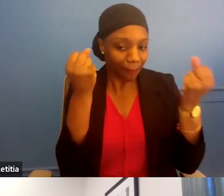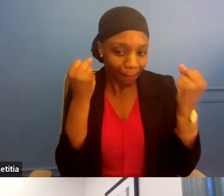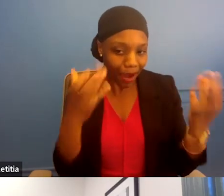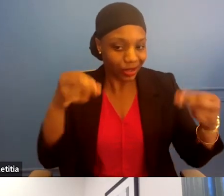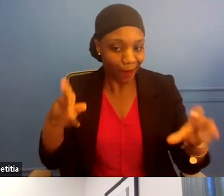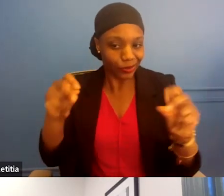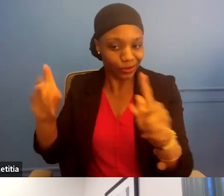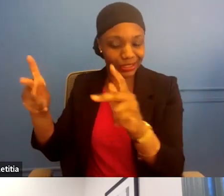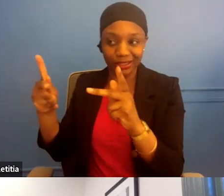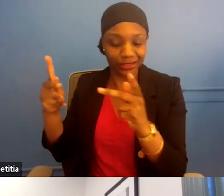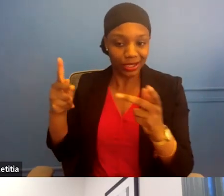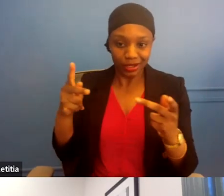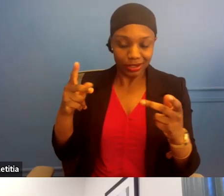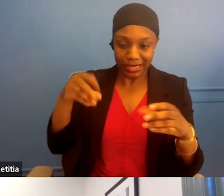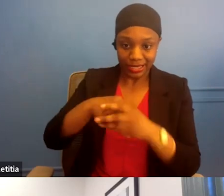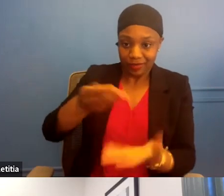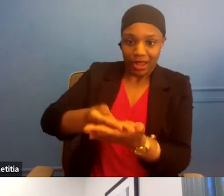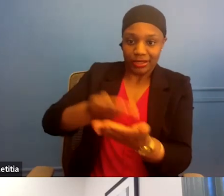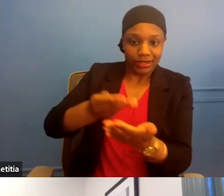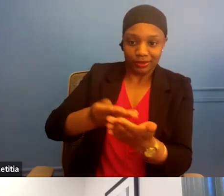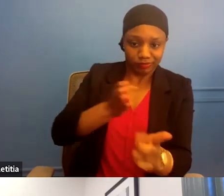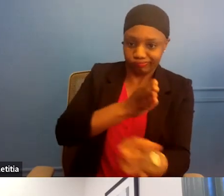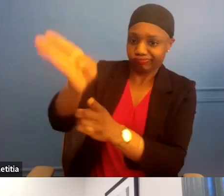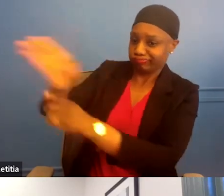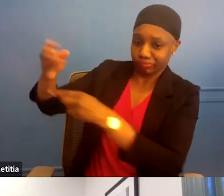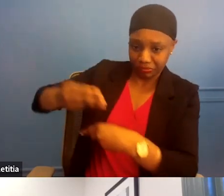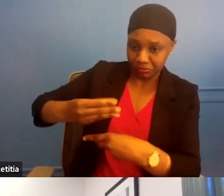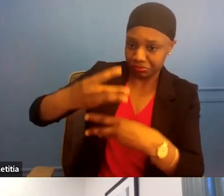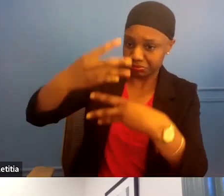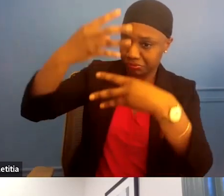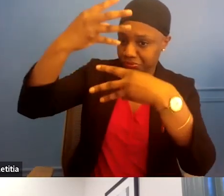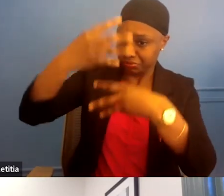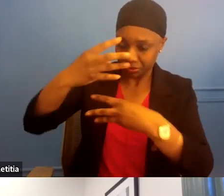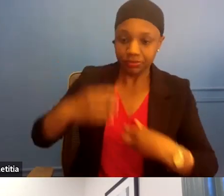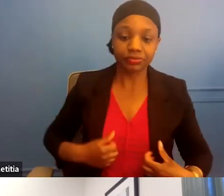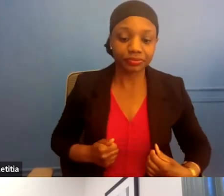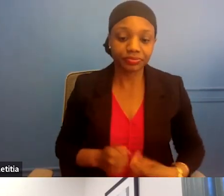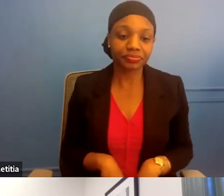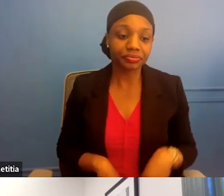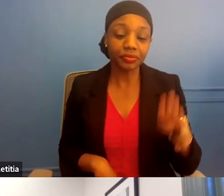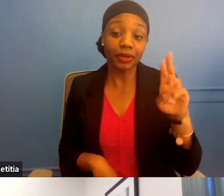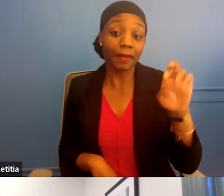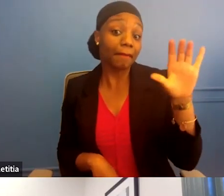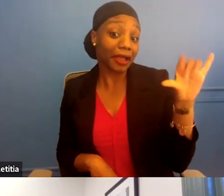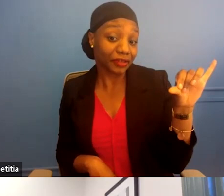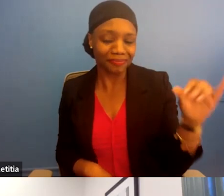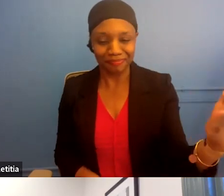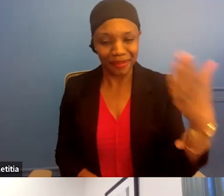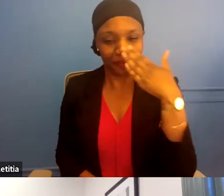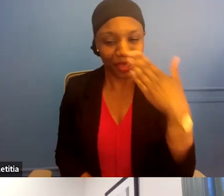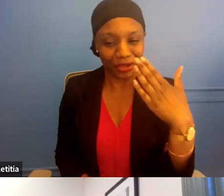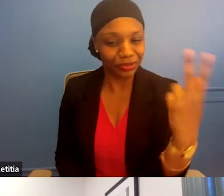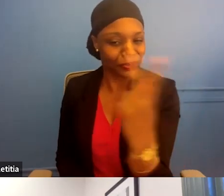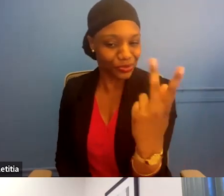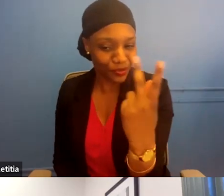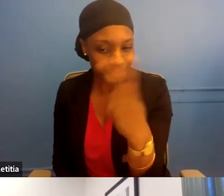the space if people want to explore it. Well, I want to take this opportunity to thank you both. It's been really great to